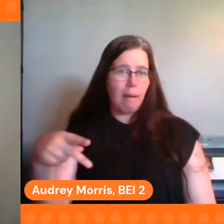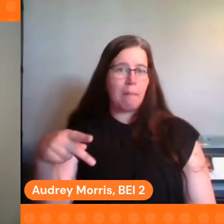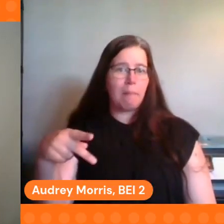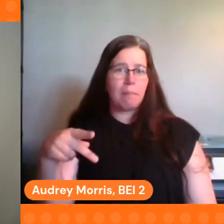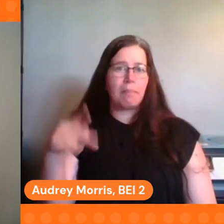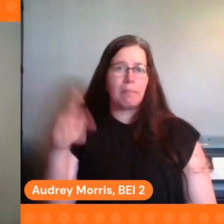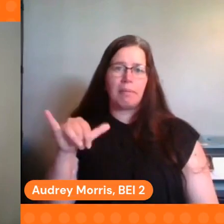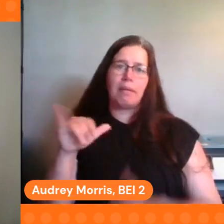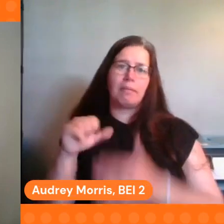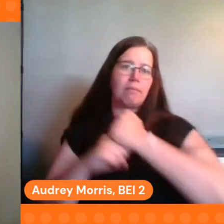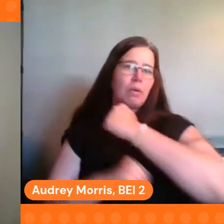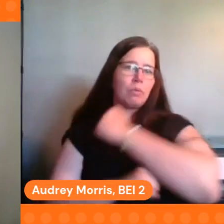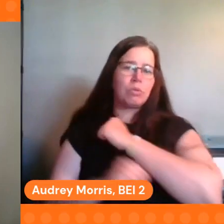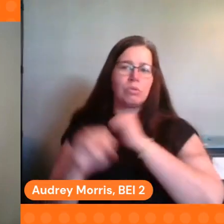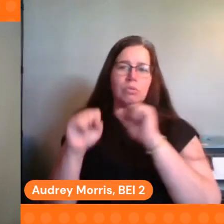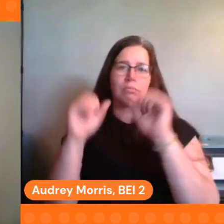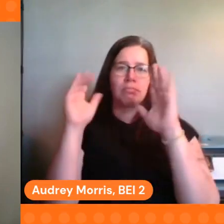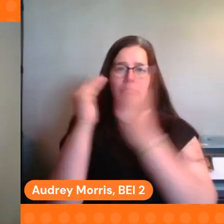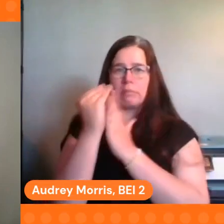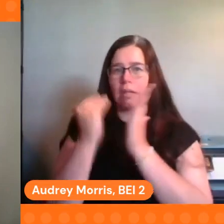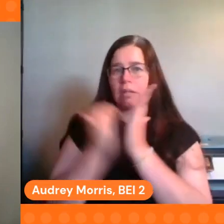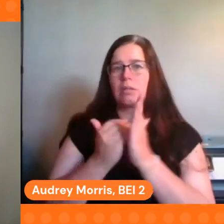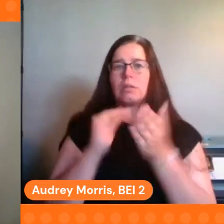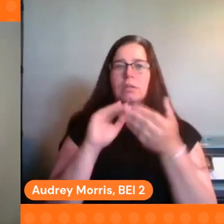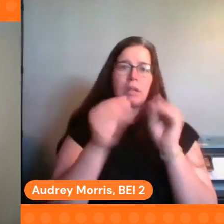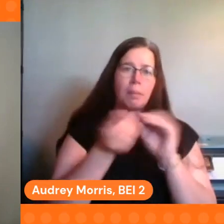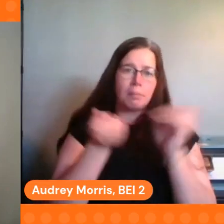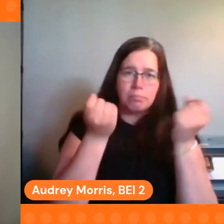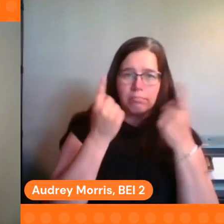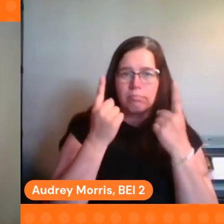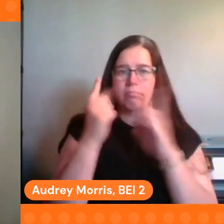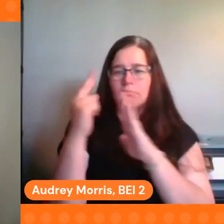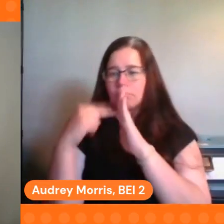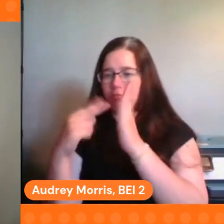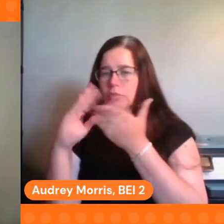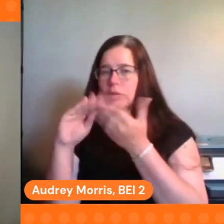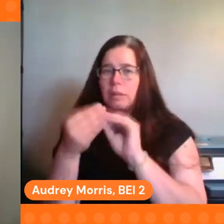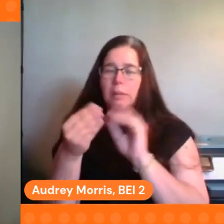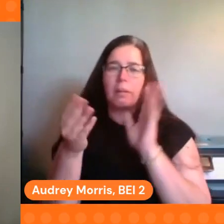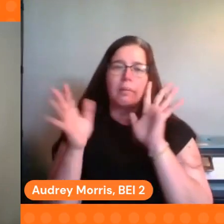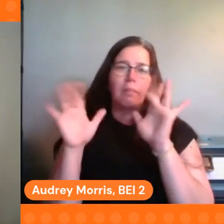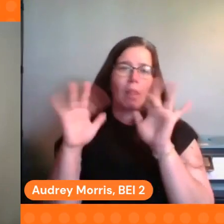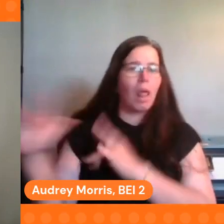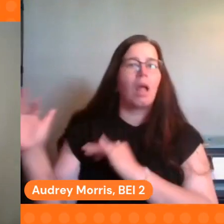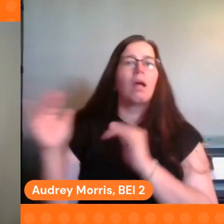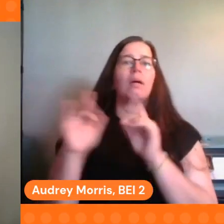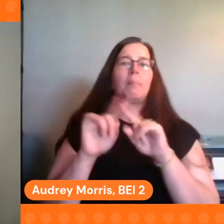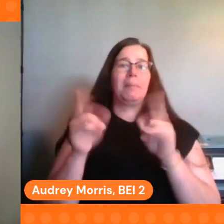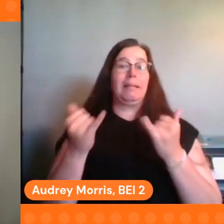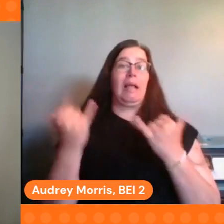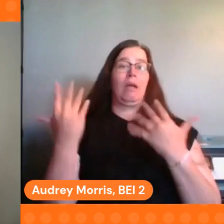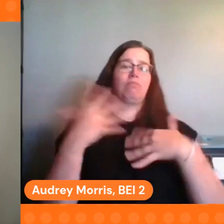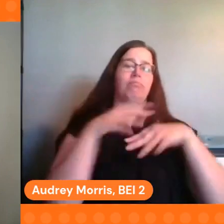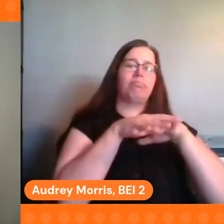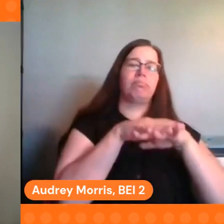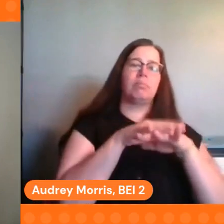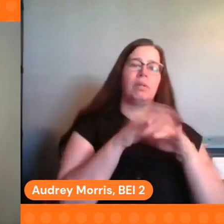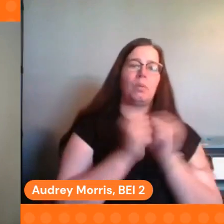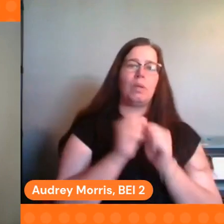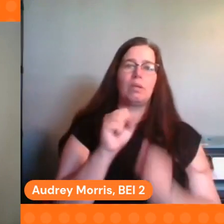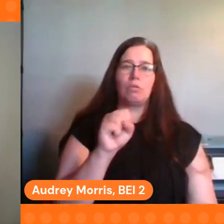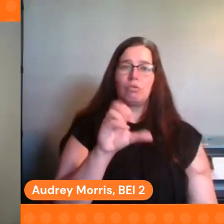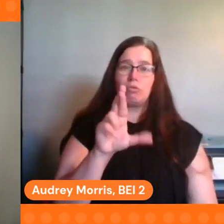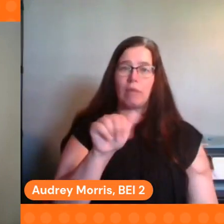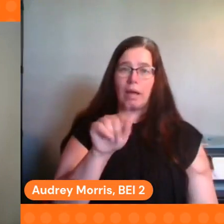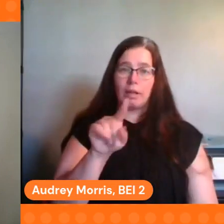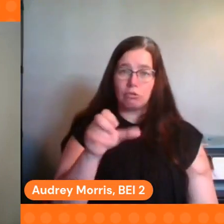foundational units, numeracy, knowledge, such as that. But now we are actually including Scratch to it so that they may learn coding.